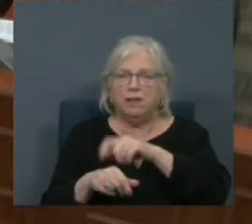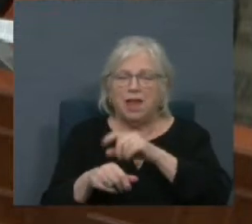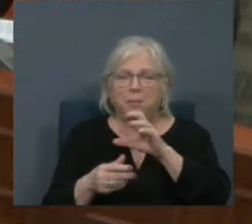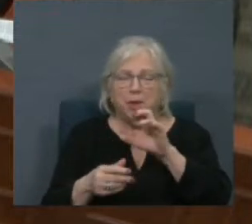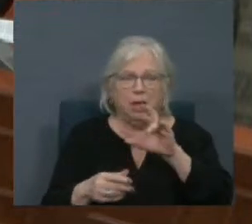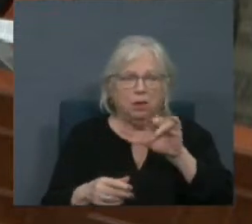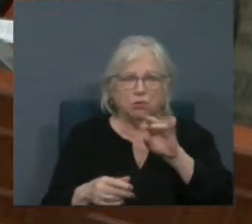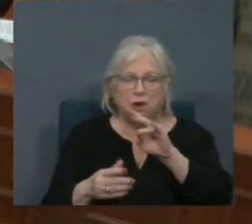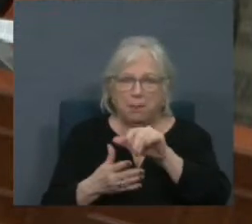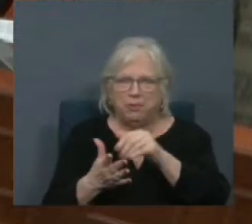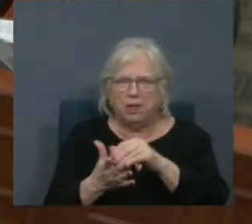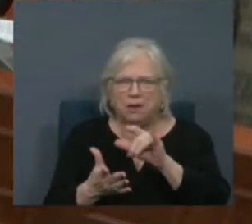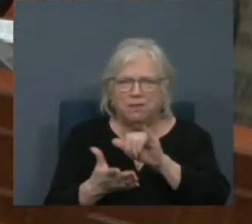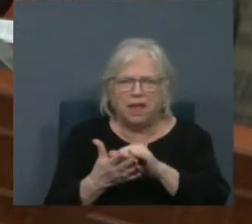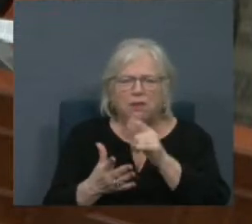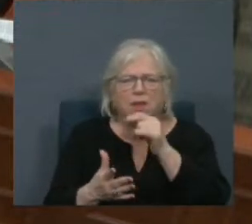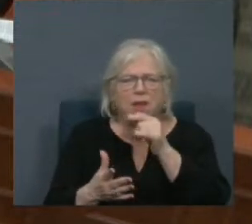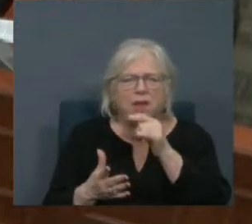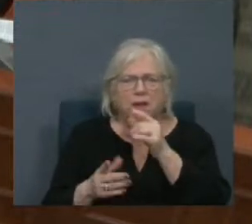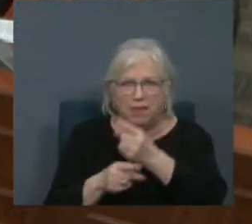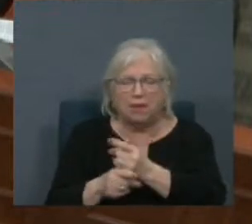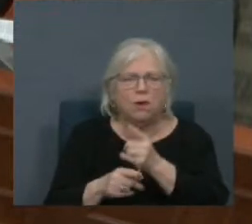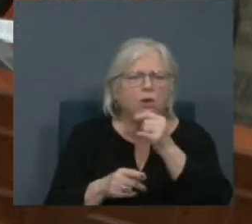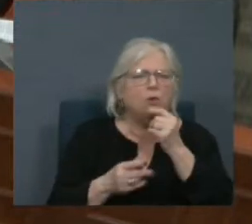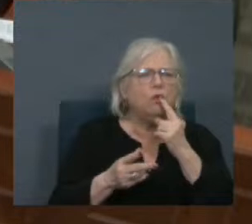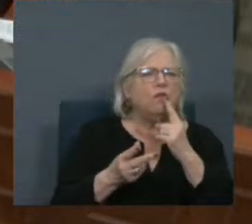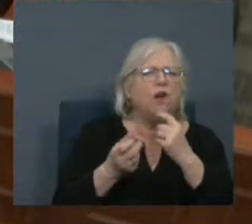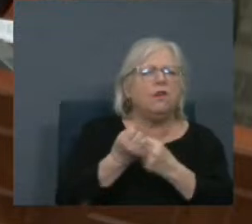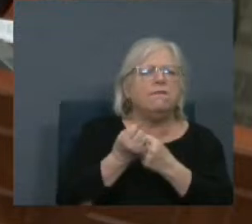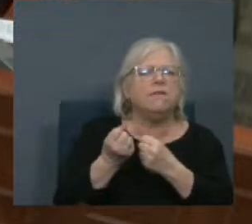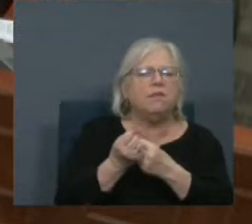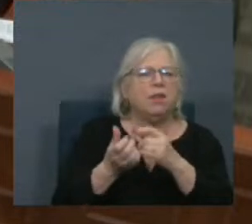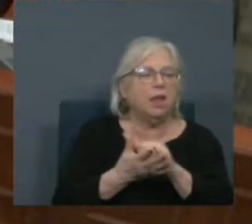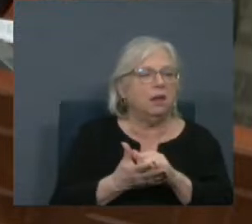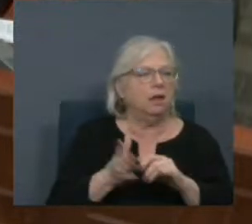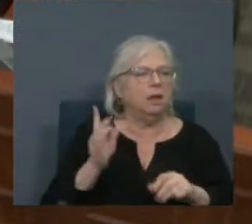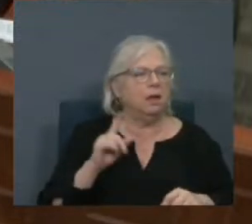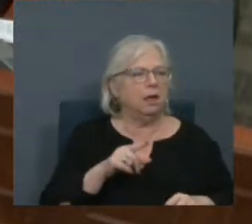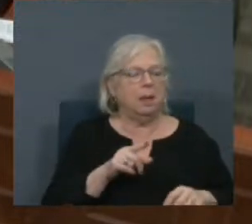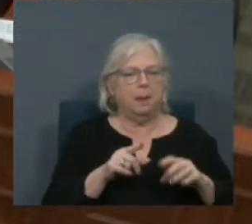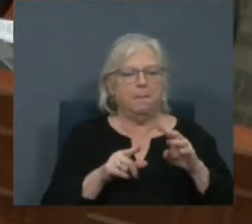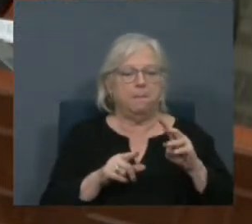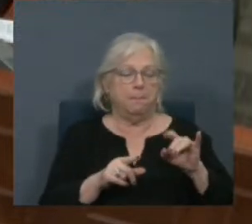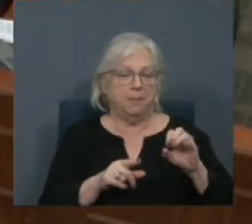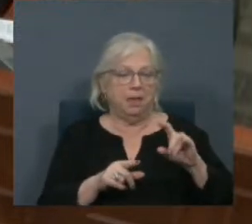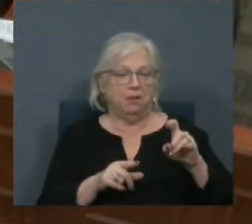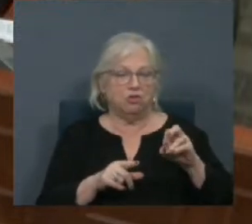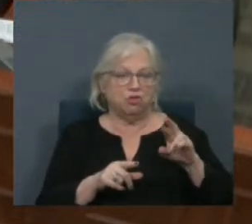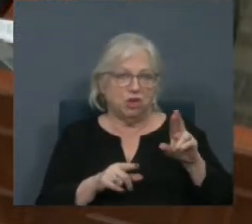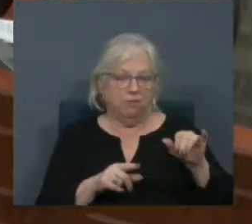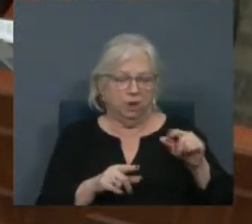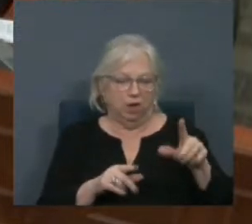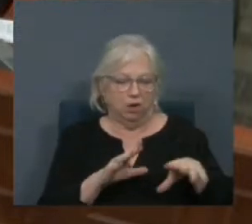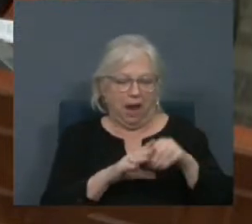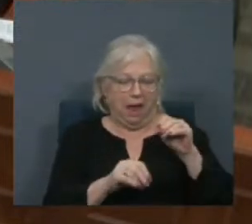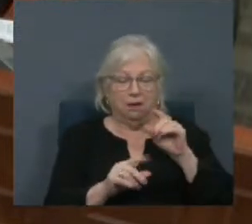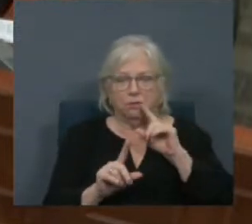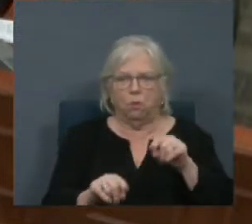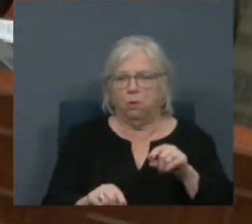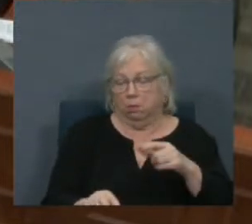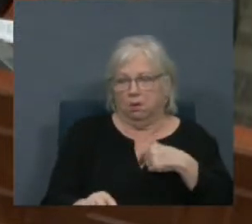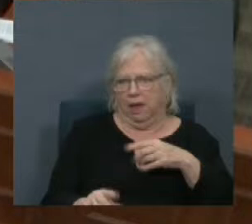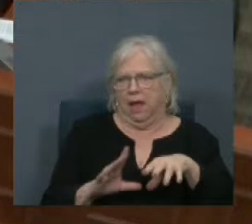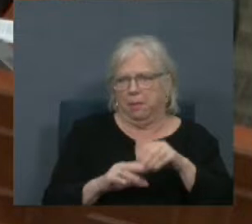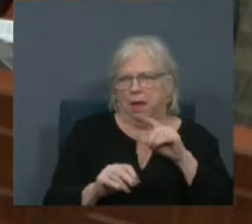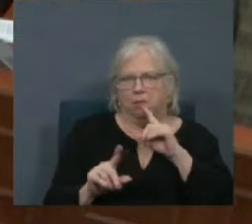that correct? And if so, who all voted in favor of it? Mr. Jeffrey, you're out of order at this point. Okay, I'm out of order, but